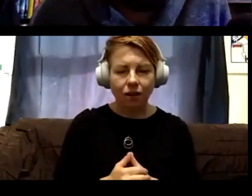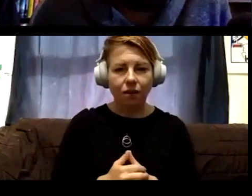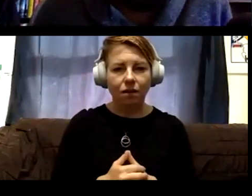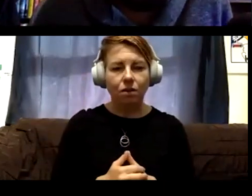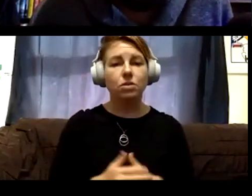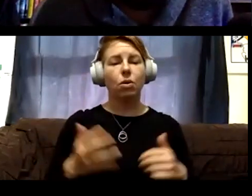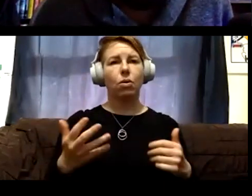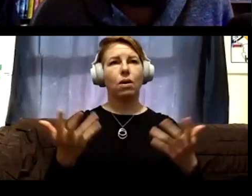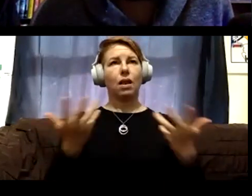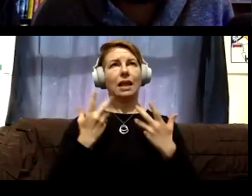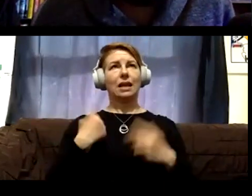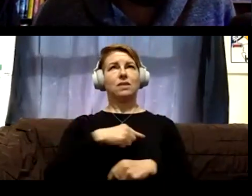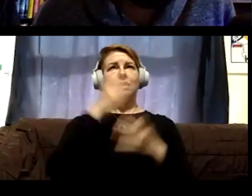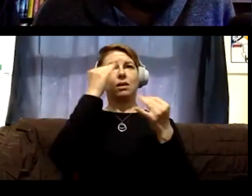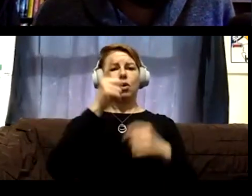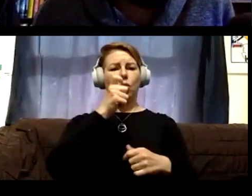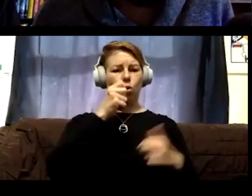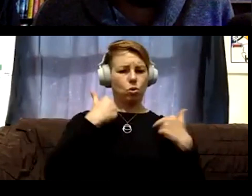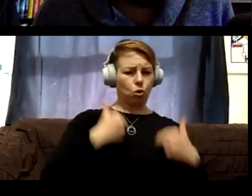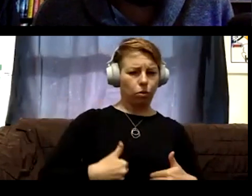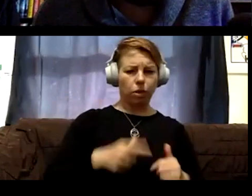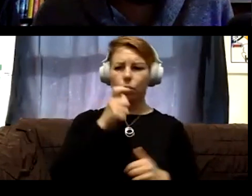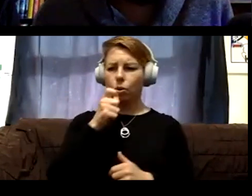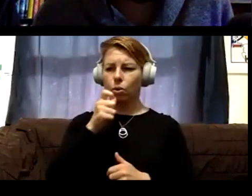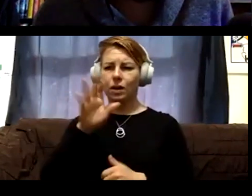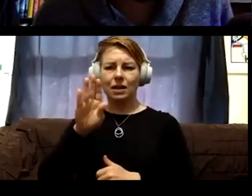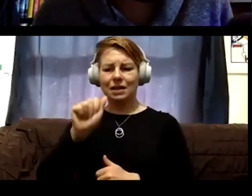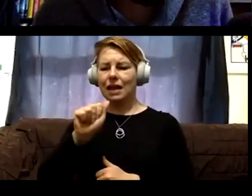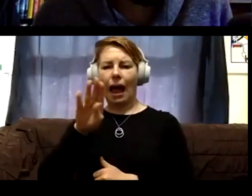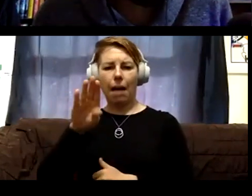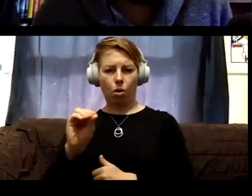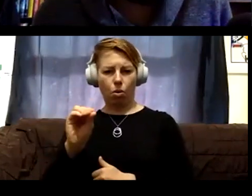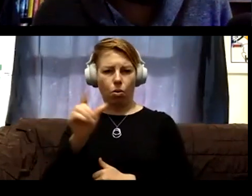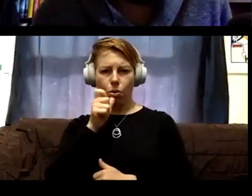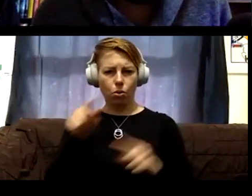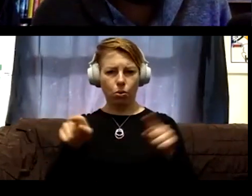Abo? Not realizing the trap we have fallen into until it's too late.